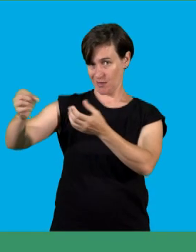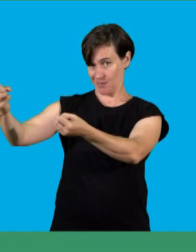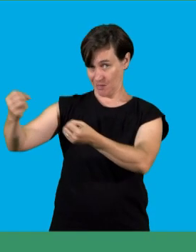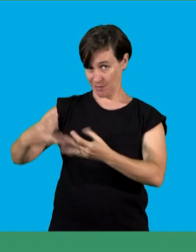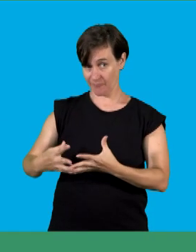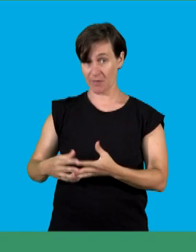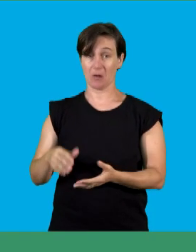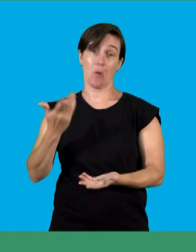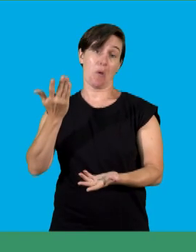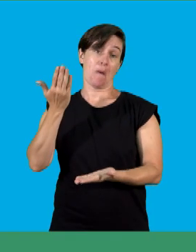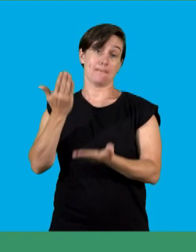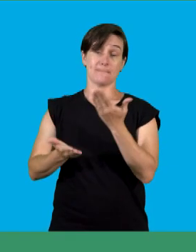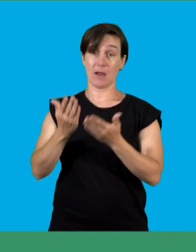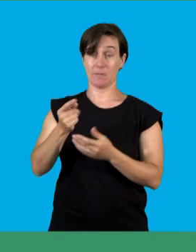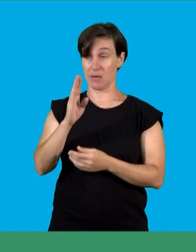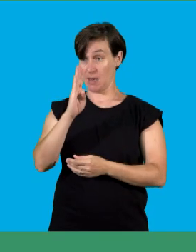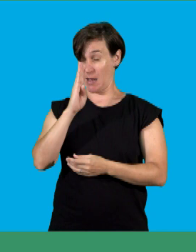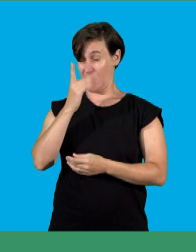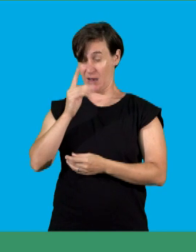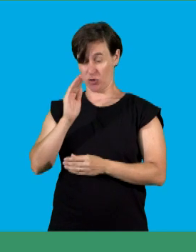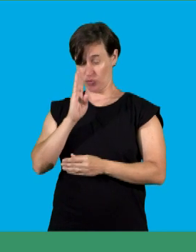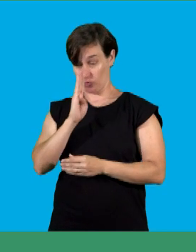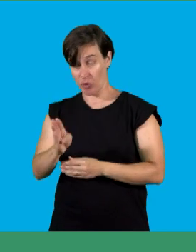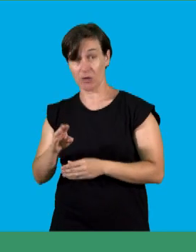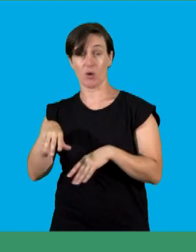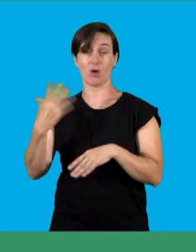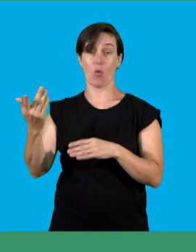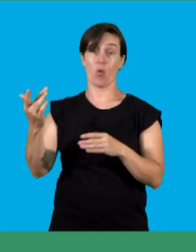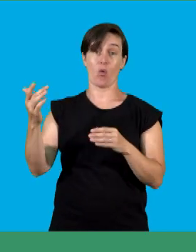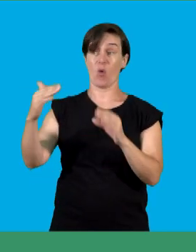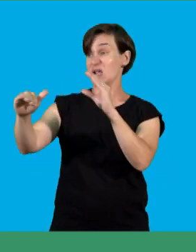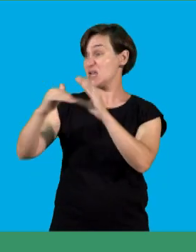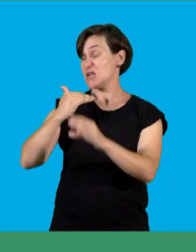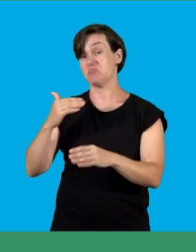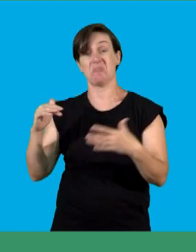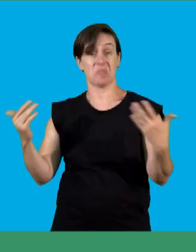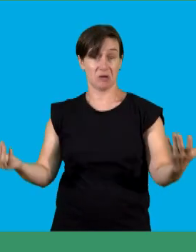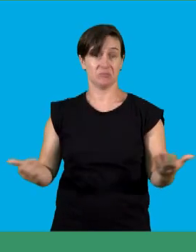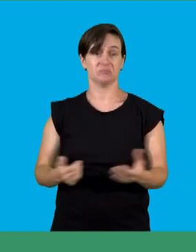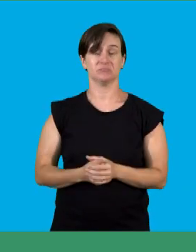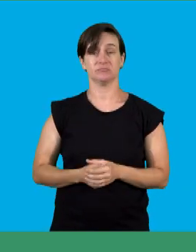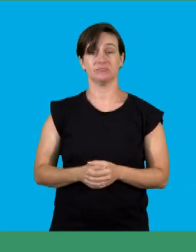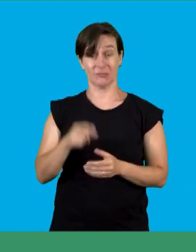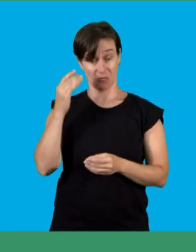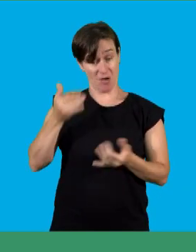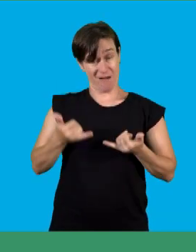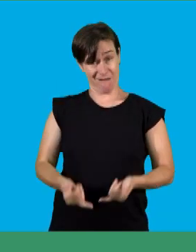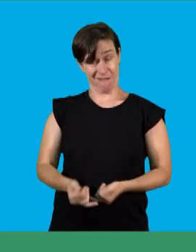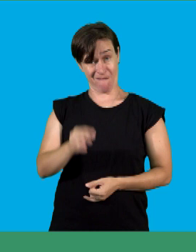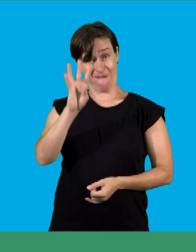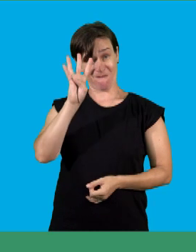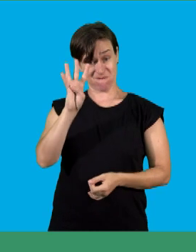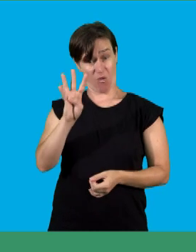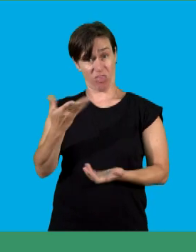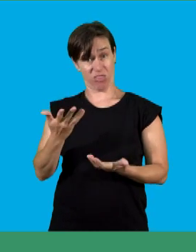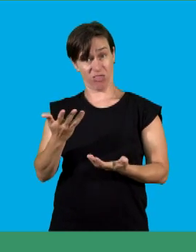Responses may be immediate or direct or need to be emailed, especially now because we are in the fourth industrial